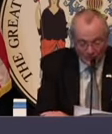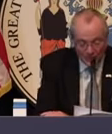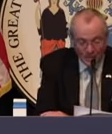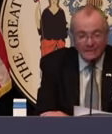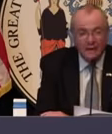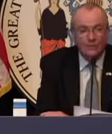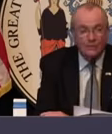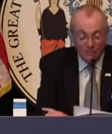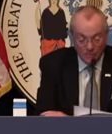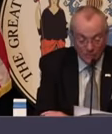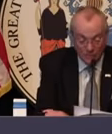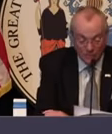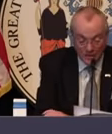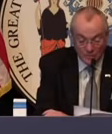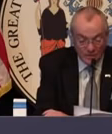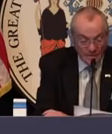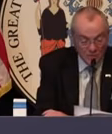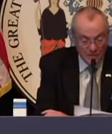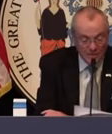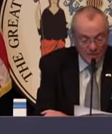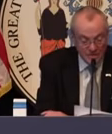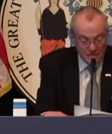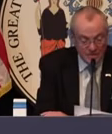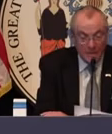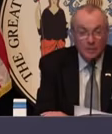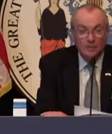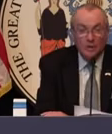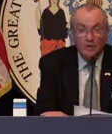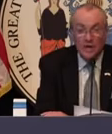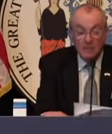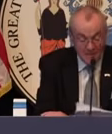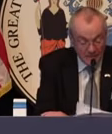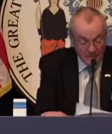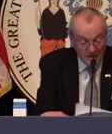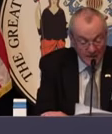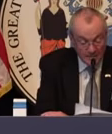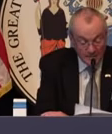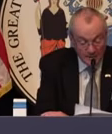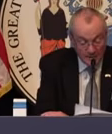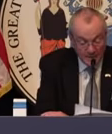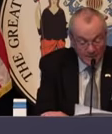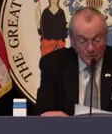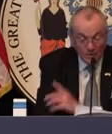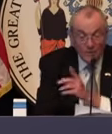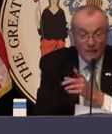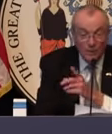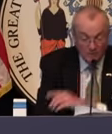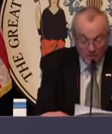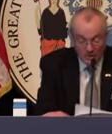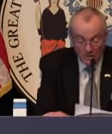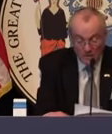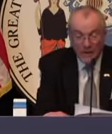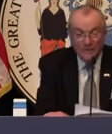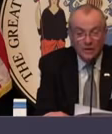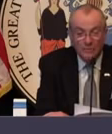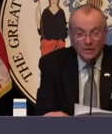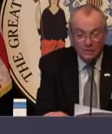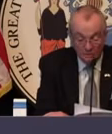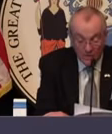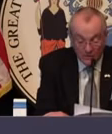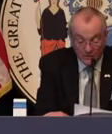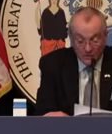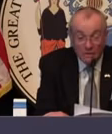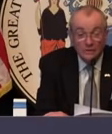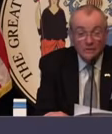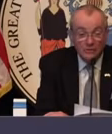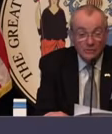in this room and in other rooms when we said we'd be at 20,000 per day by the end of May. But look at how we've done over the past couple